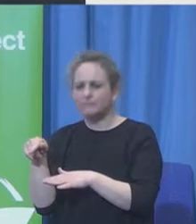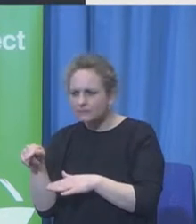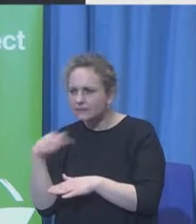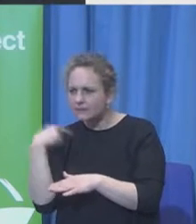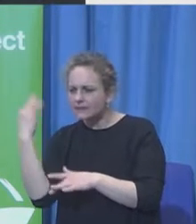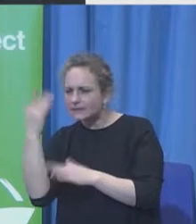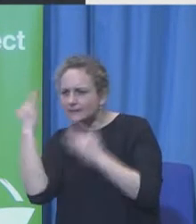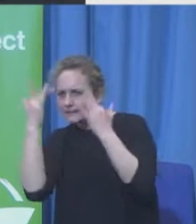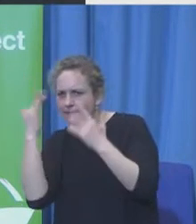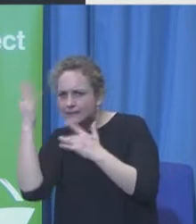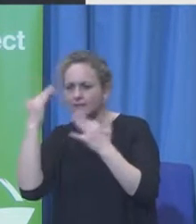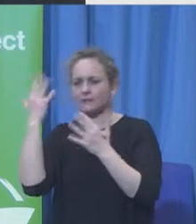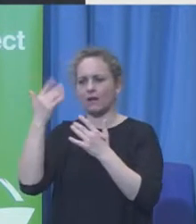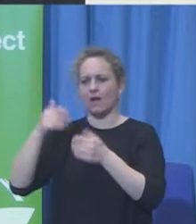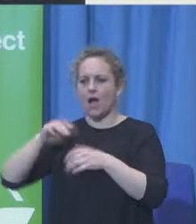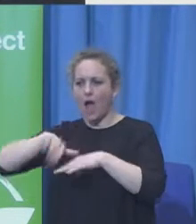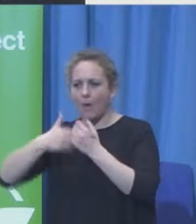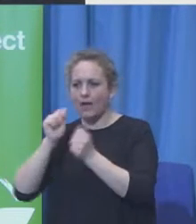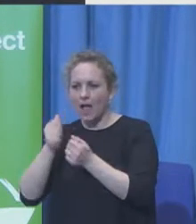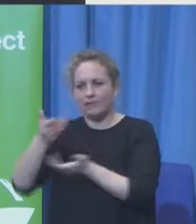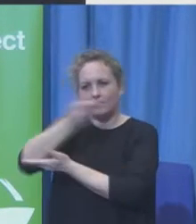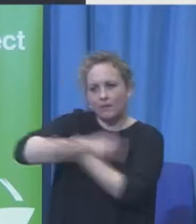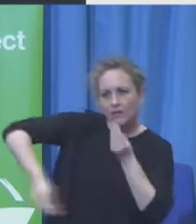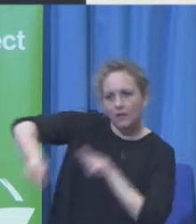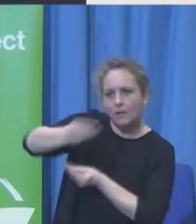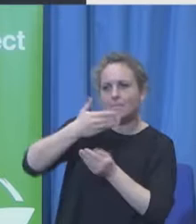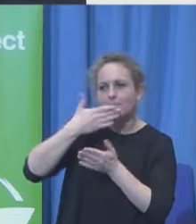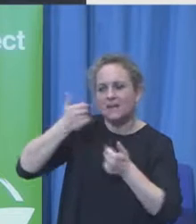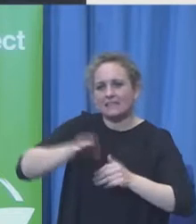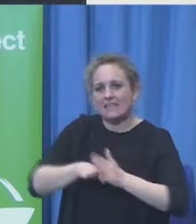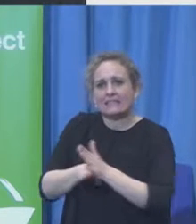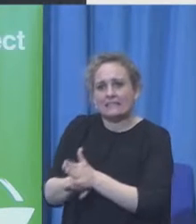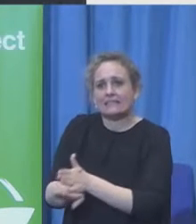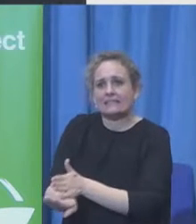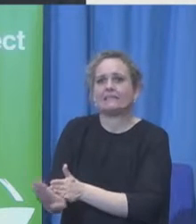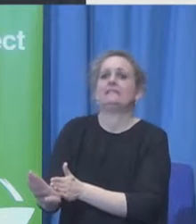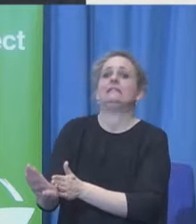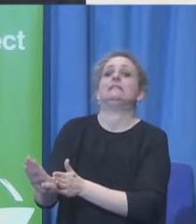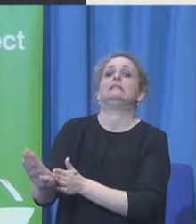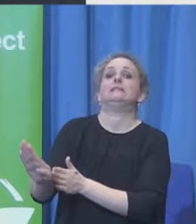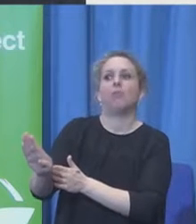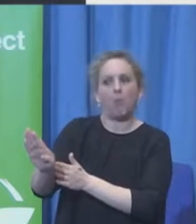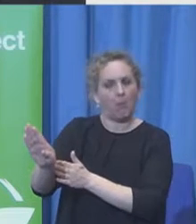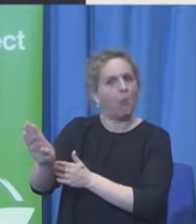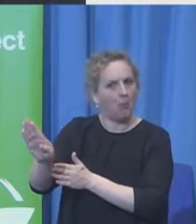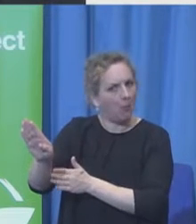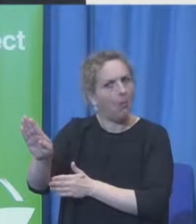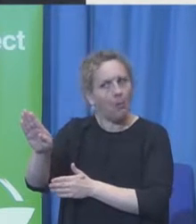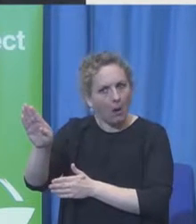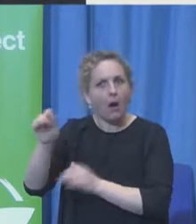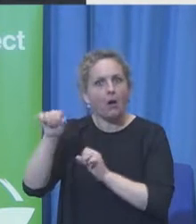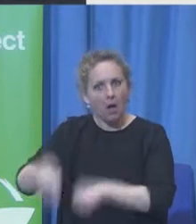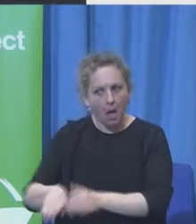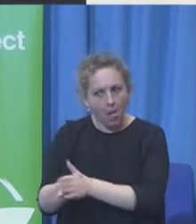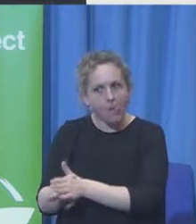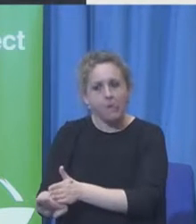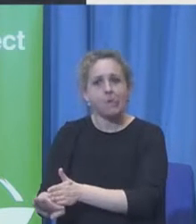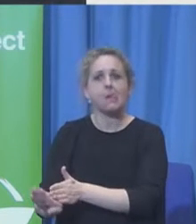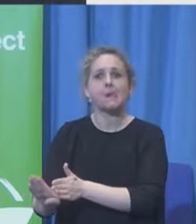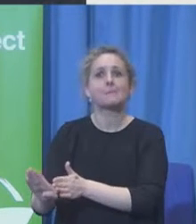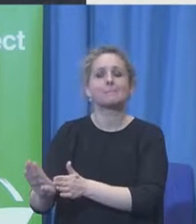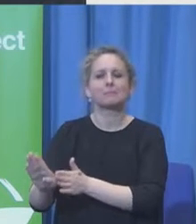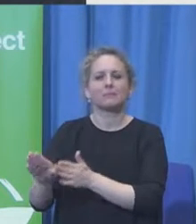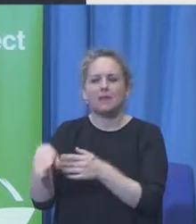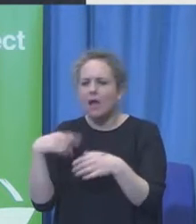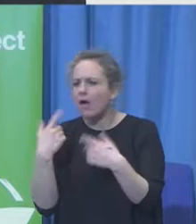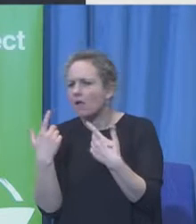bailout in Ireland. And they did succeed in doing that. They also set up various action plans to